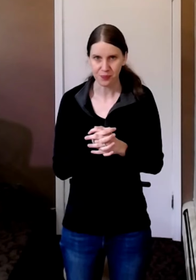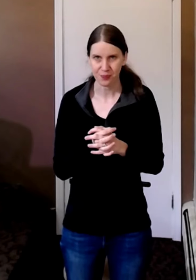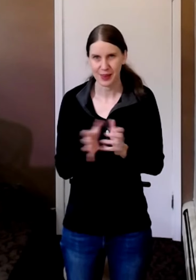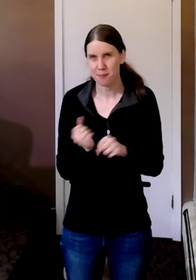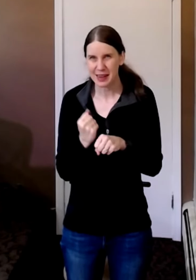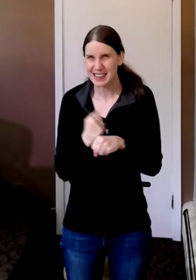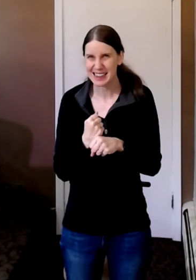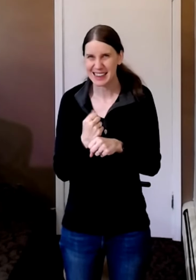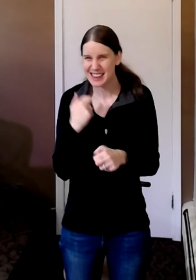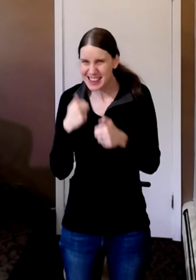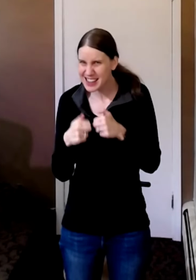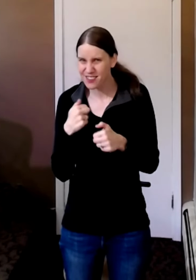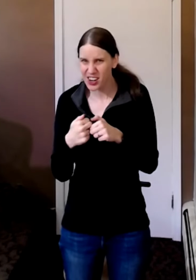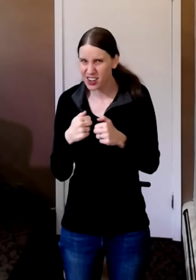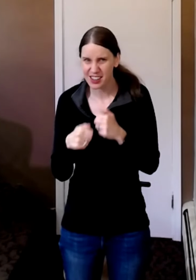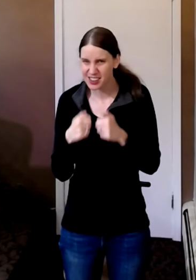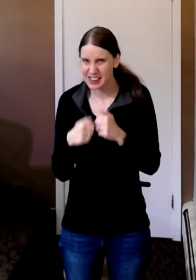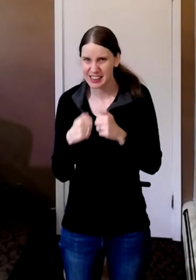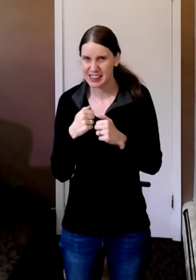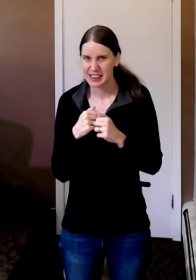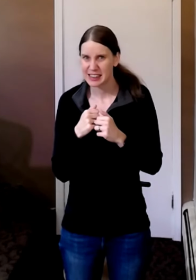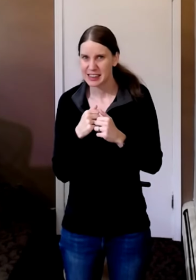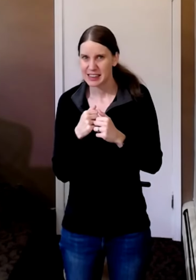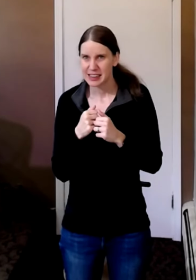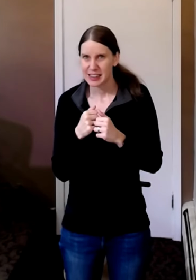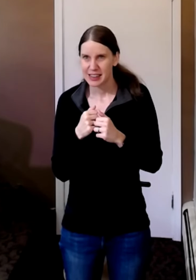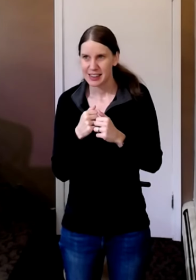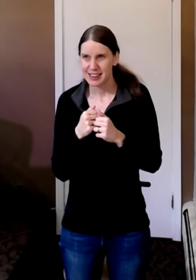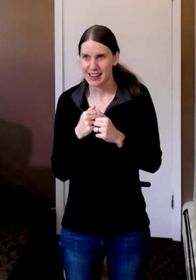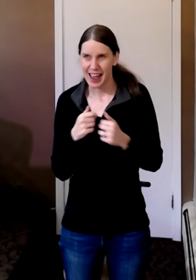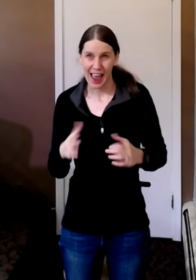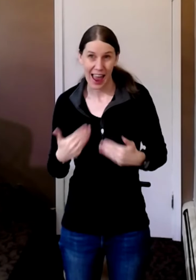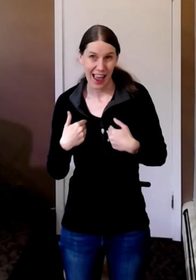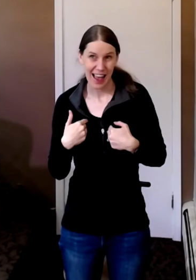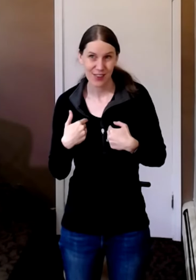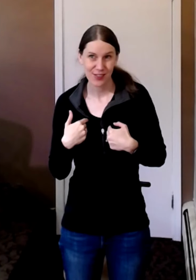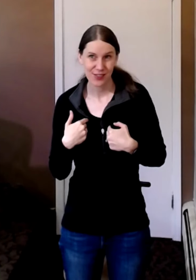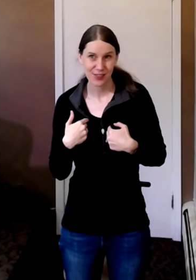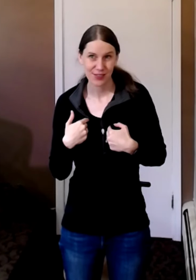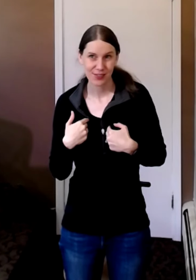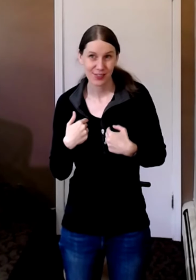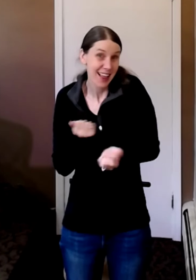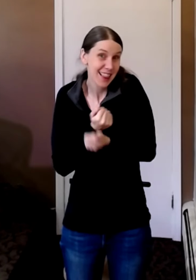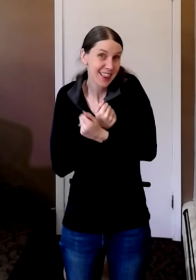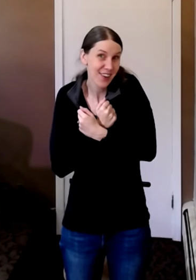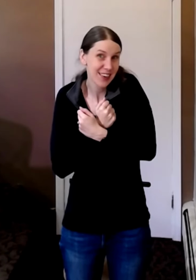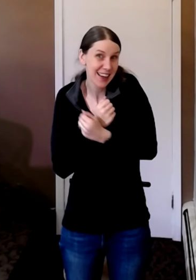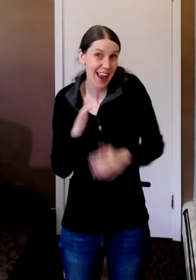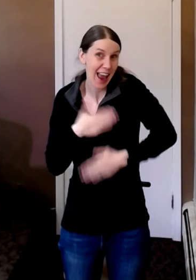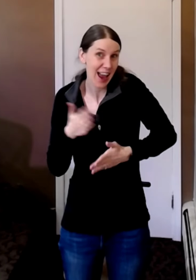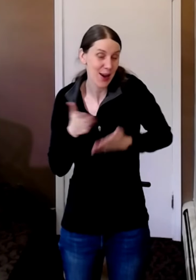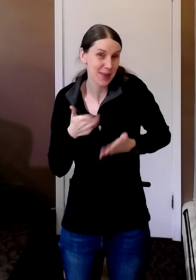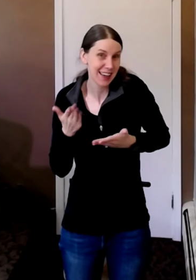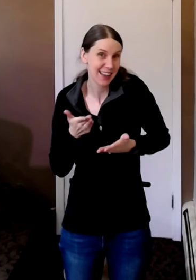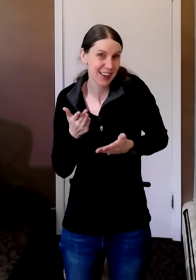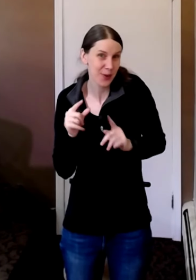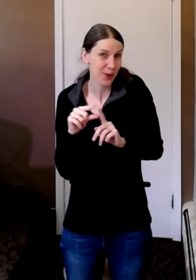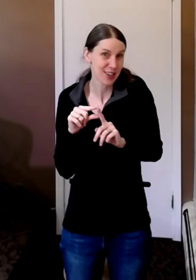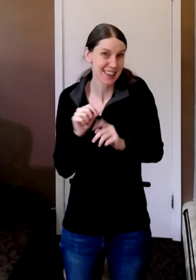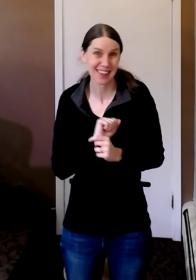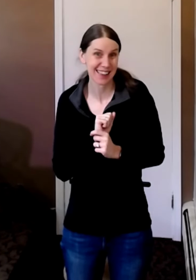makes it a little difficult to have like these up, warm and fuzzy, lovey-lovey kind of messages,